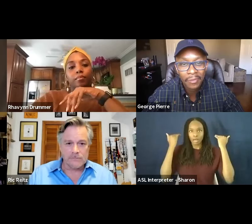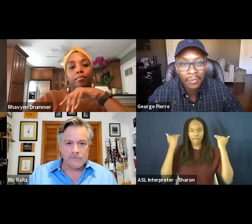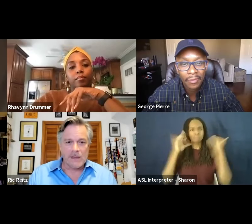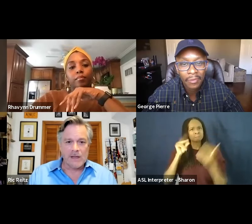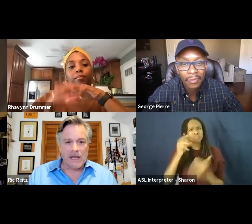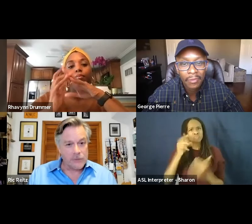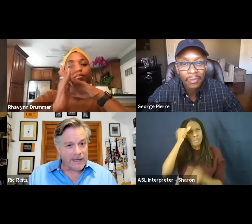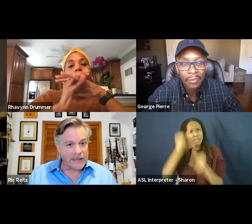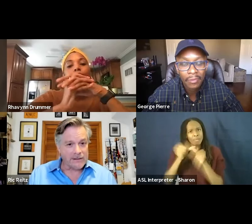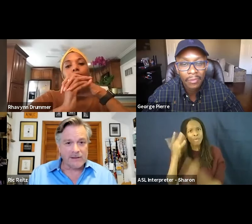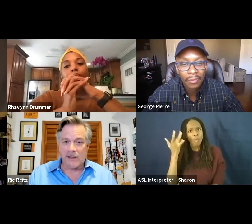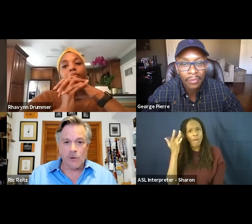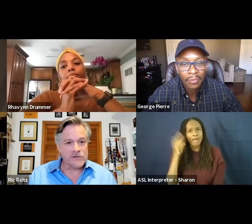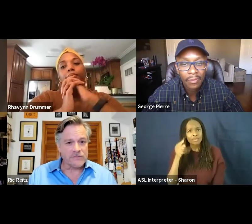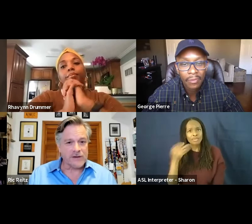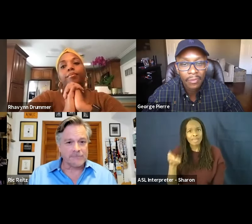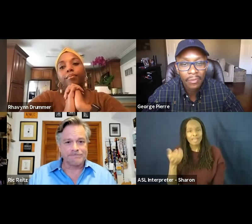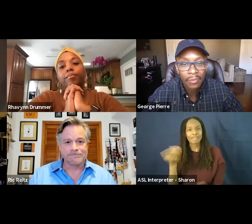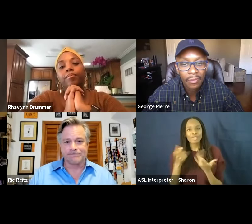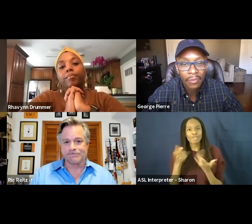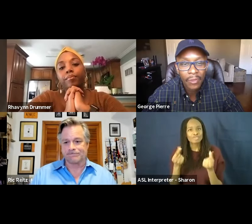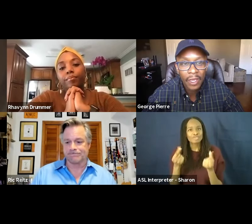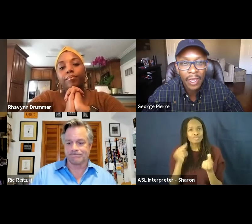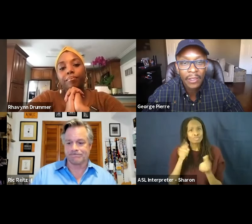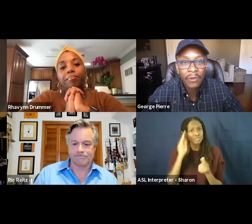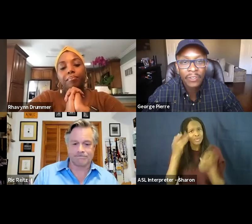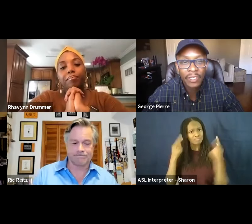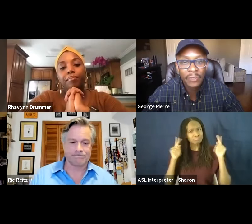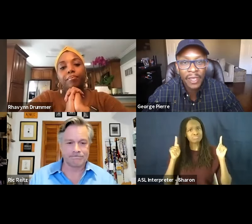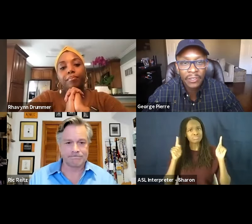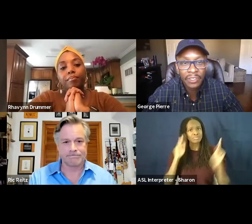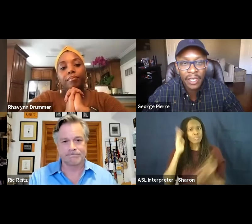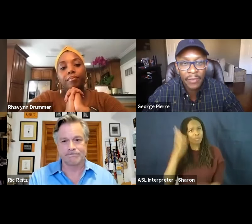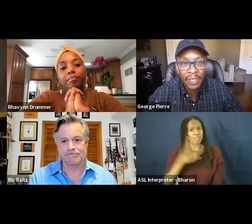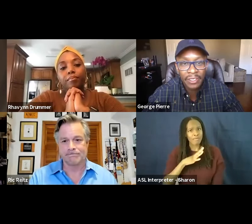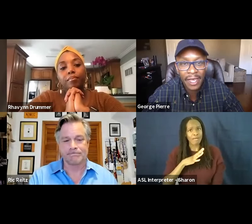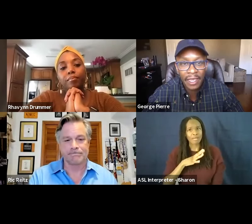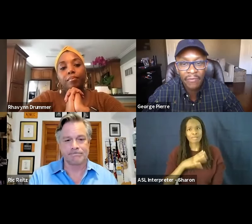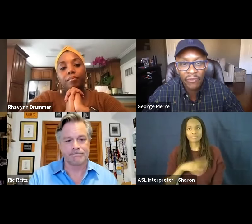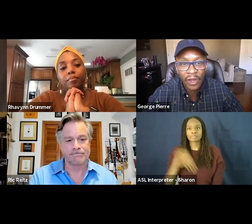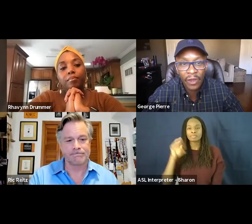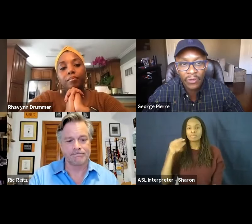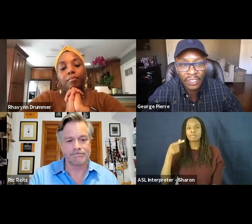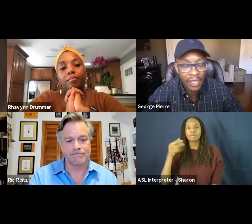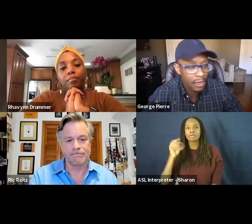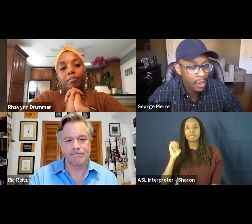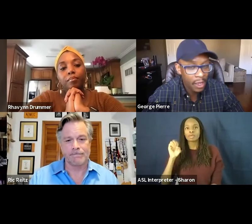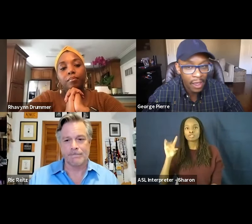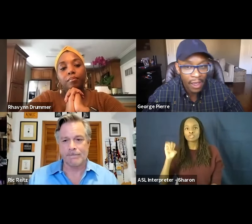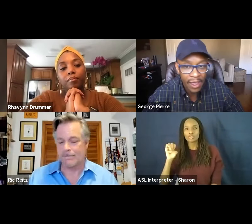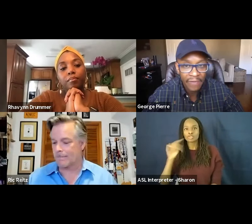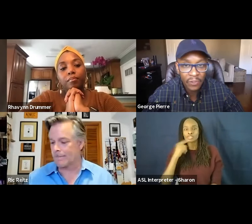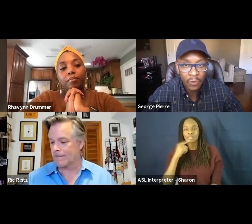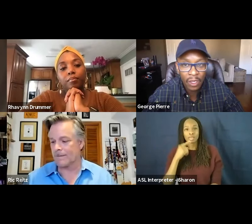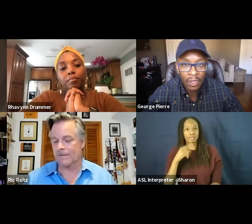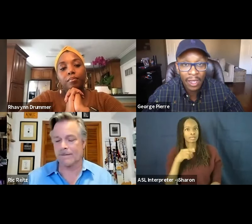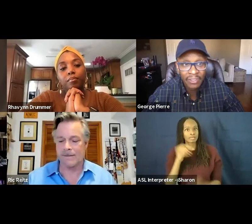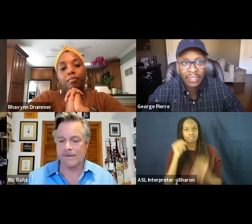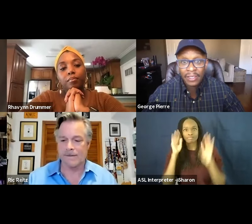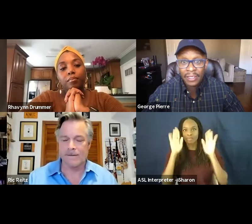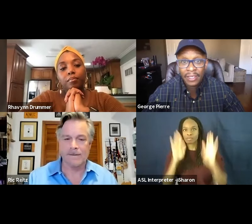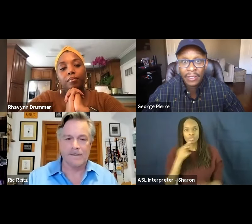do, and you'll make it. It works just fine. That's great, thanks. It's amazing you say that because before I go to set, I have